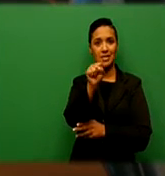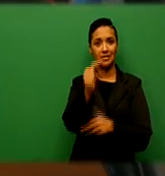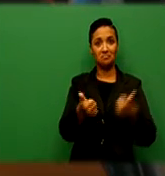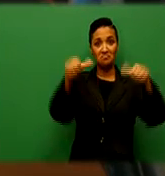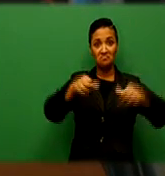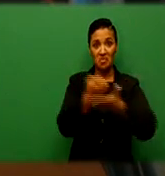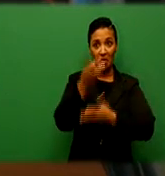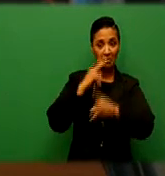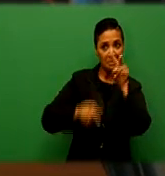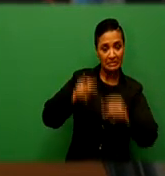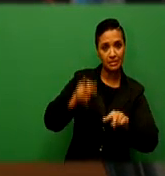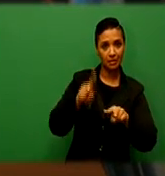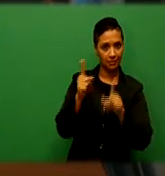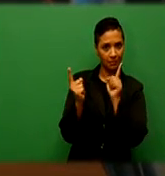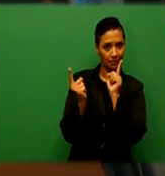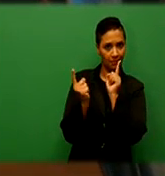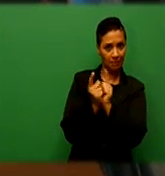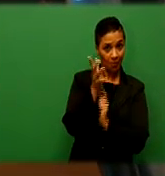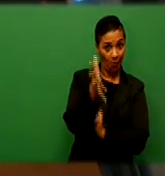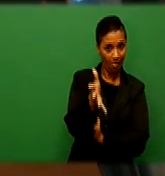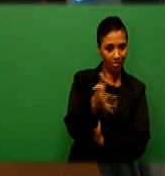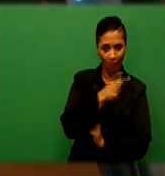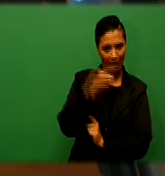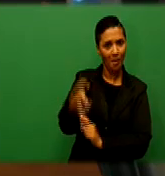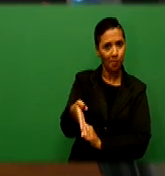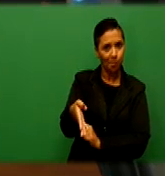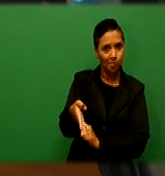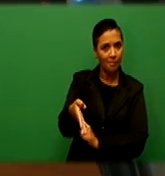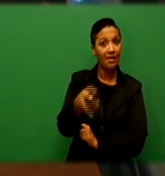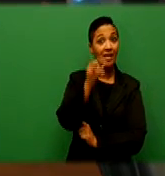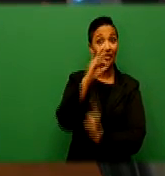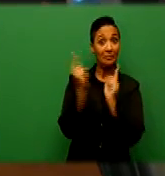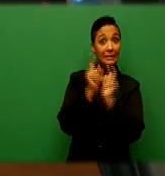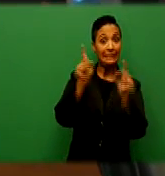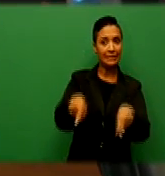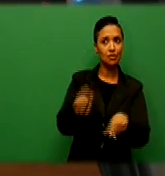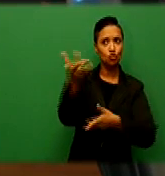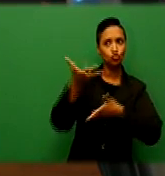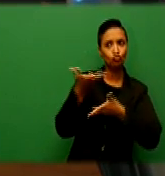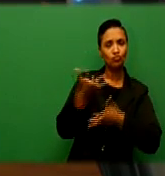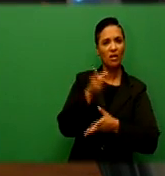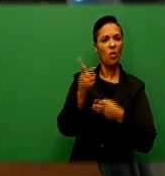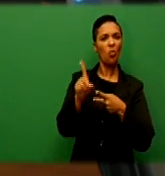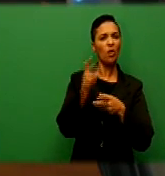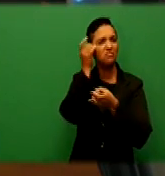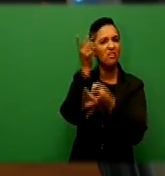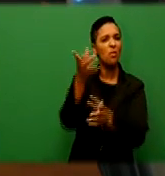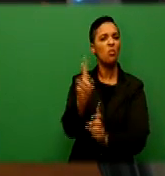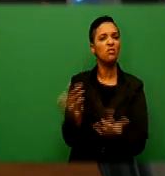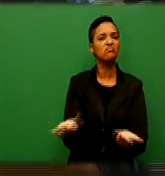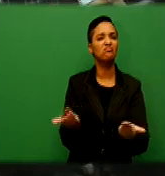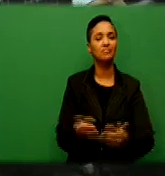meet? If not, why? And what are some of the messages that you'd like to give to them? Thank